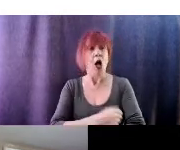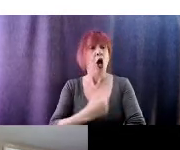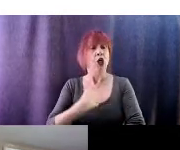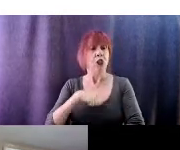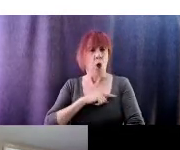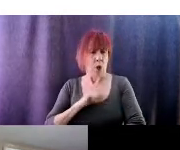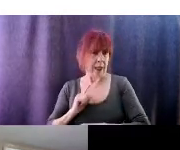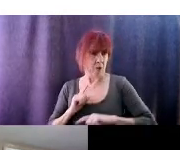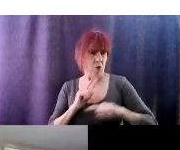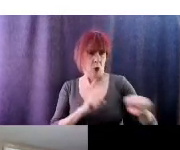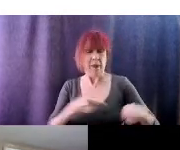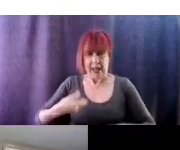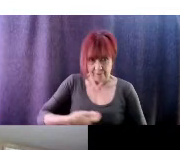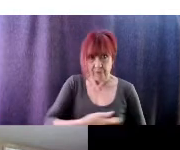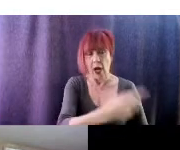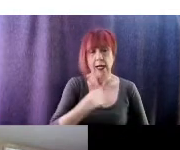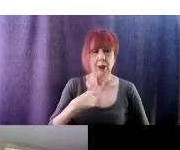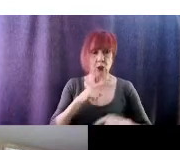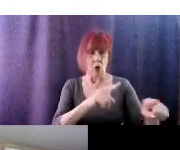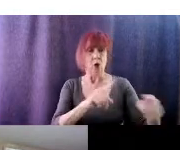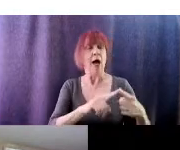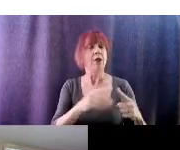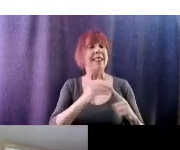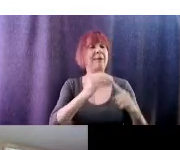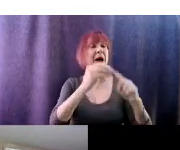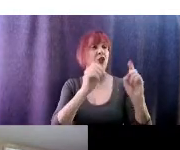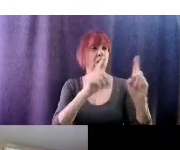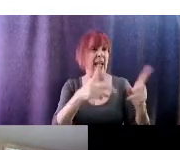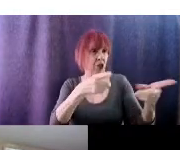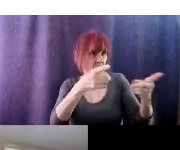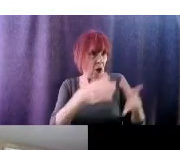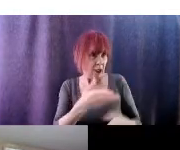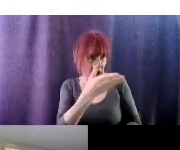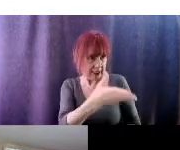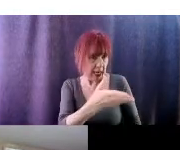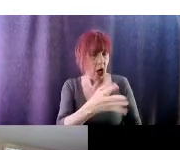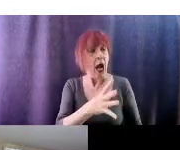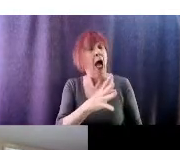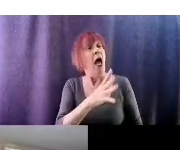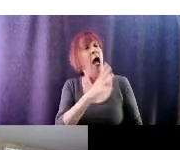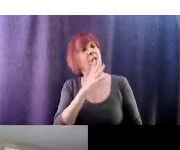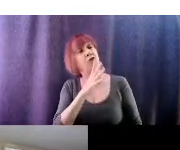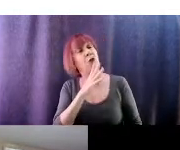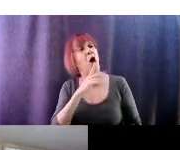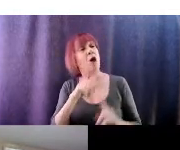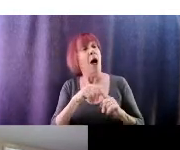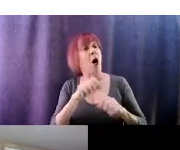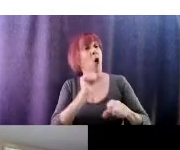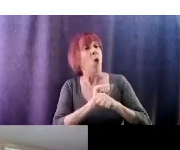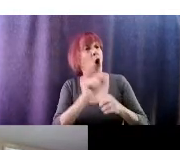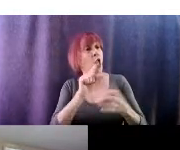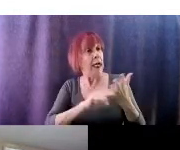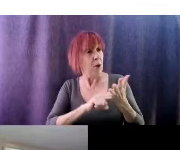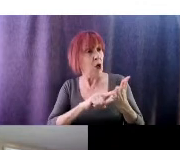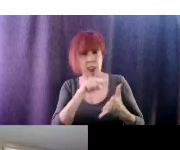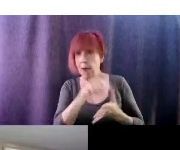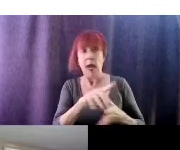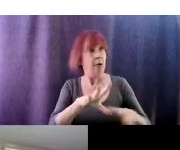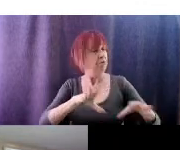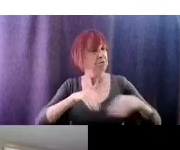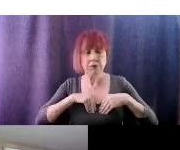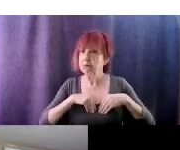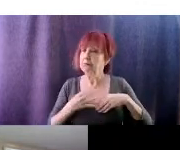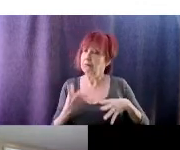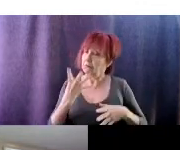their special ed directors and some of the staff, and we talked about work exploration, they were all in. And so the